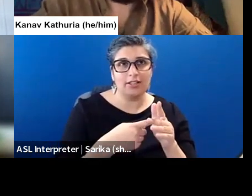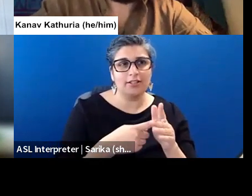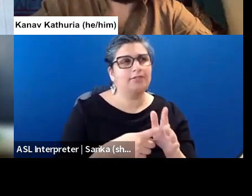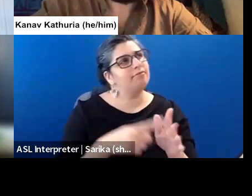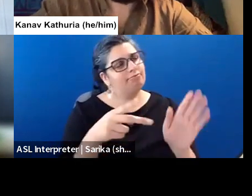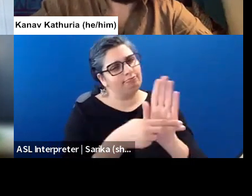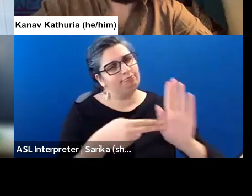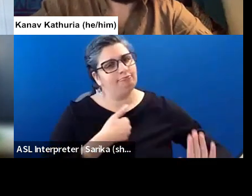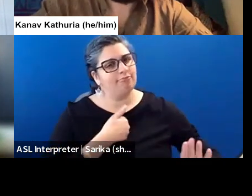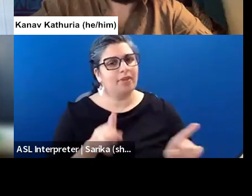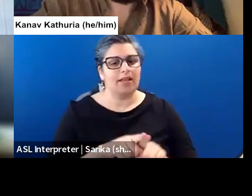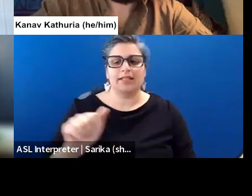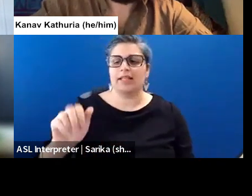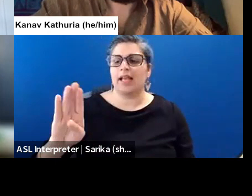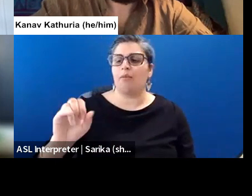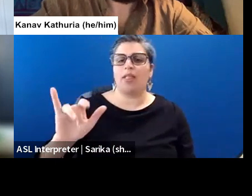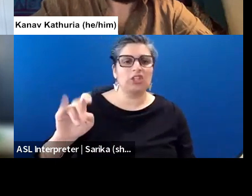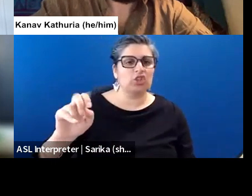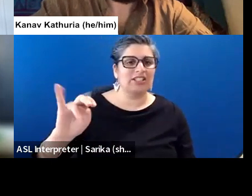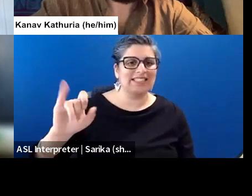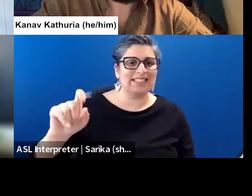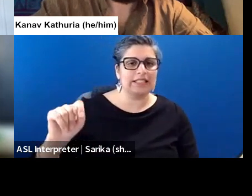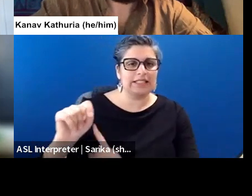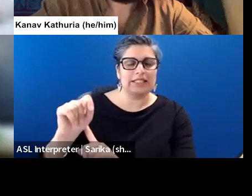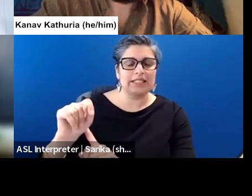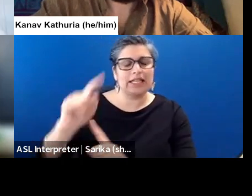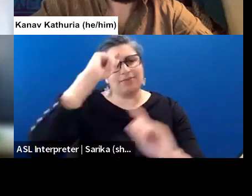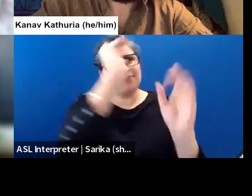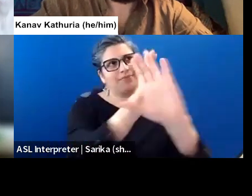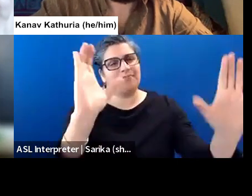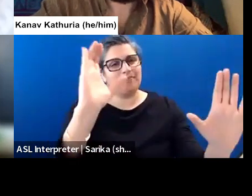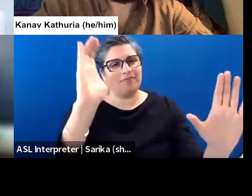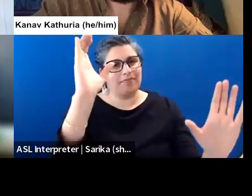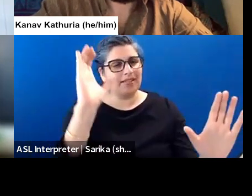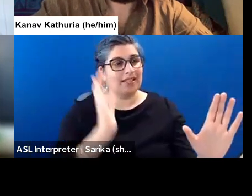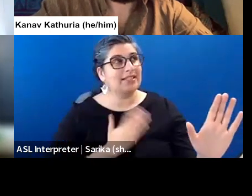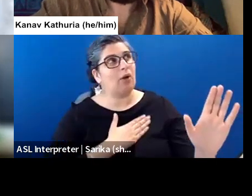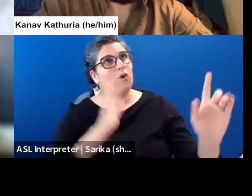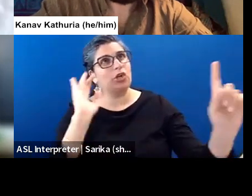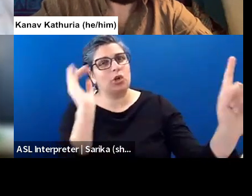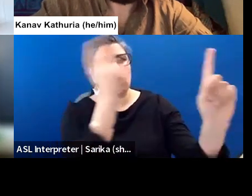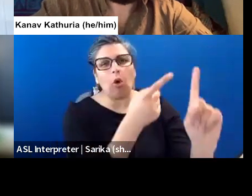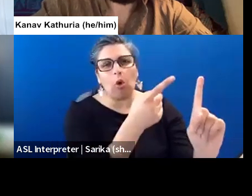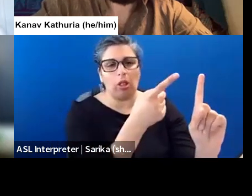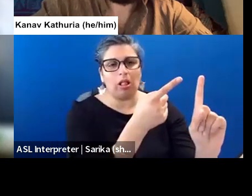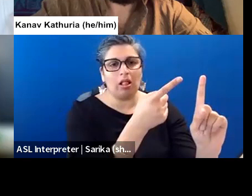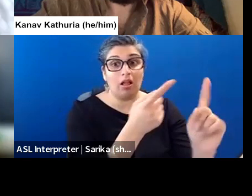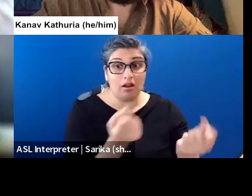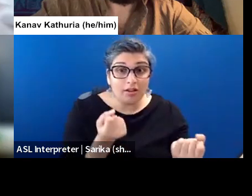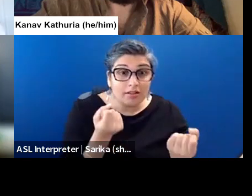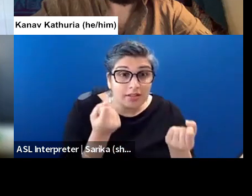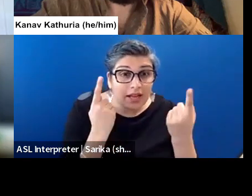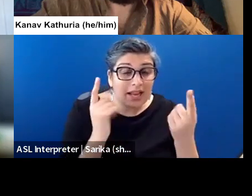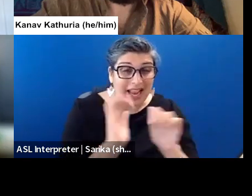thinking of abolition as this conception of our goal, understanding it may take a while to get